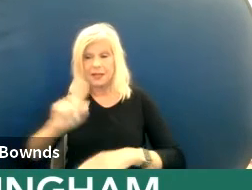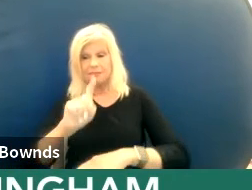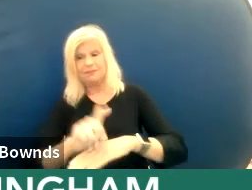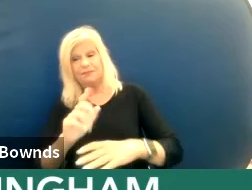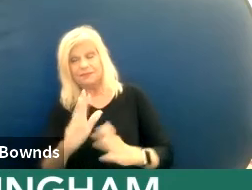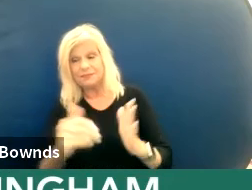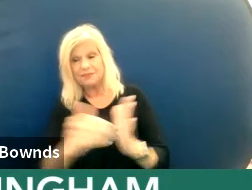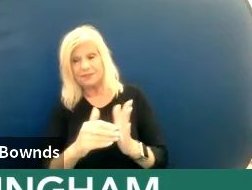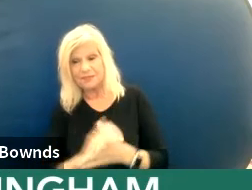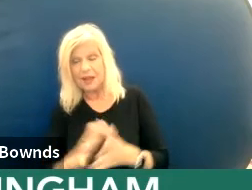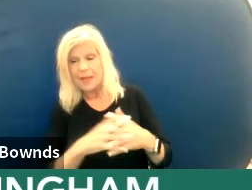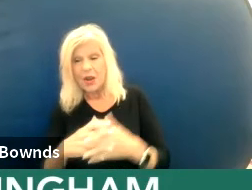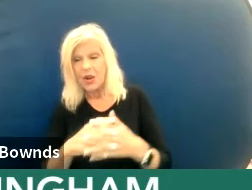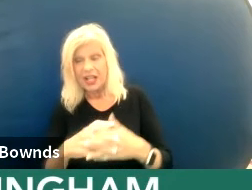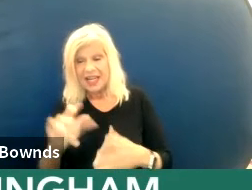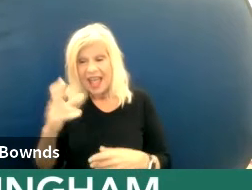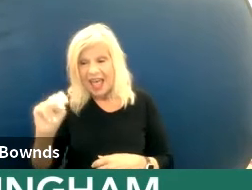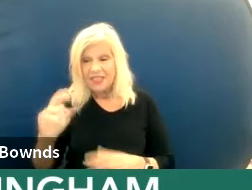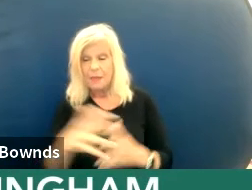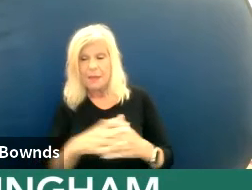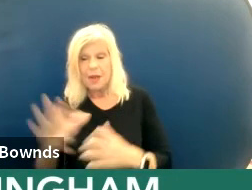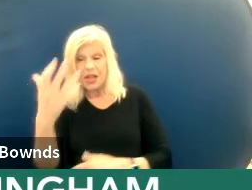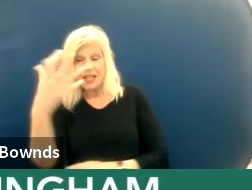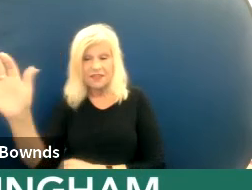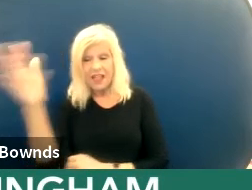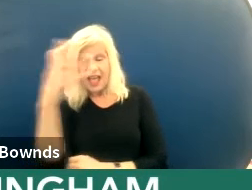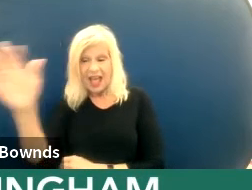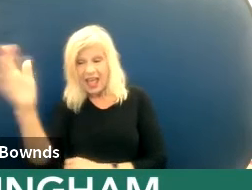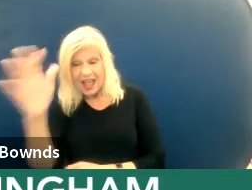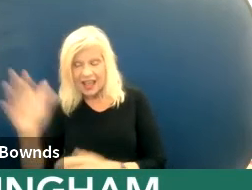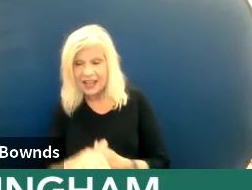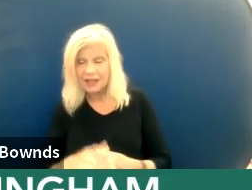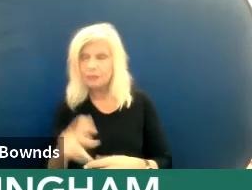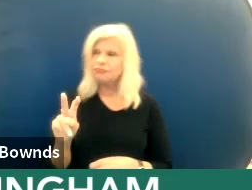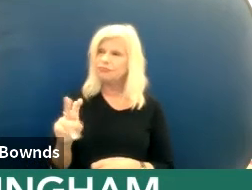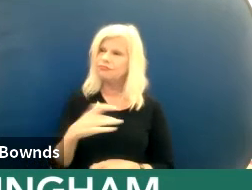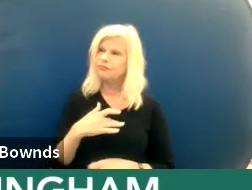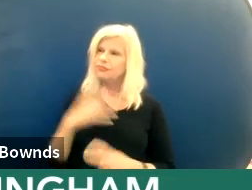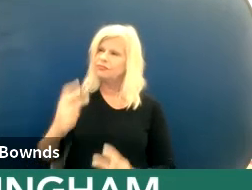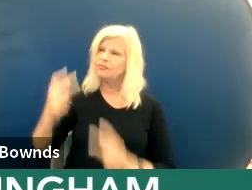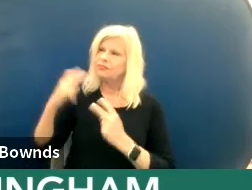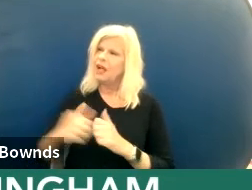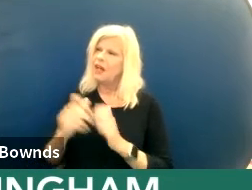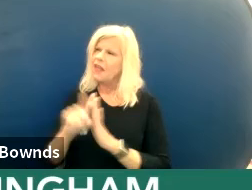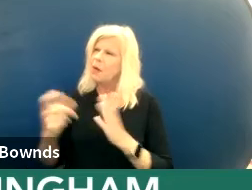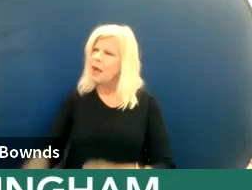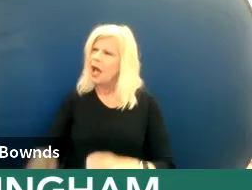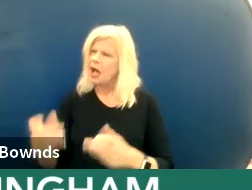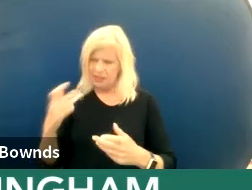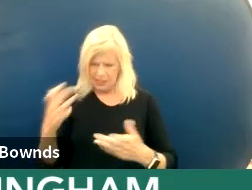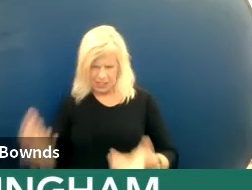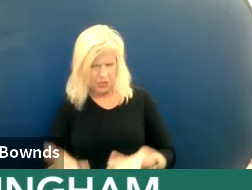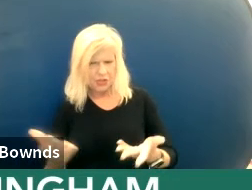and watching the American flag wave in the wind, I took a moment to think to myself about how I got there and how that moment came to be. I